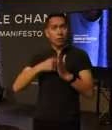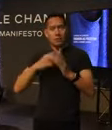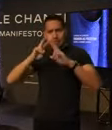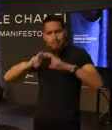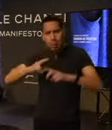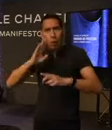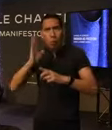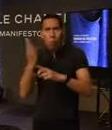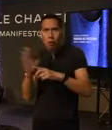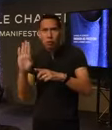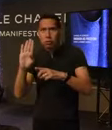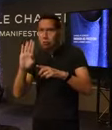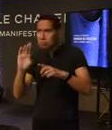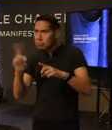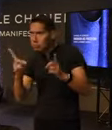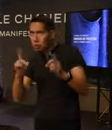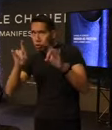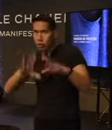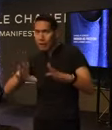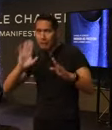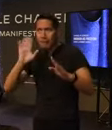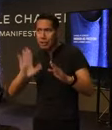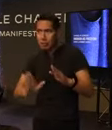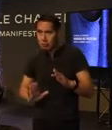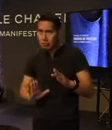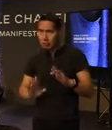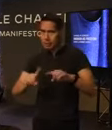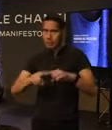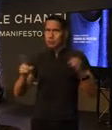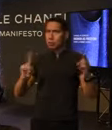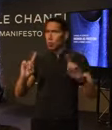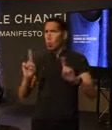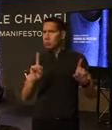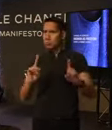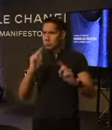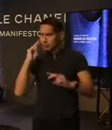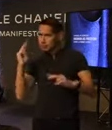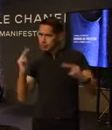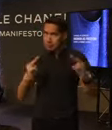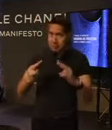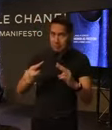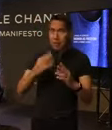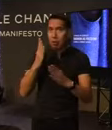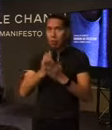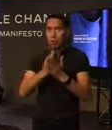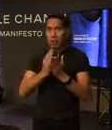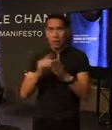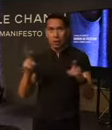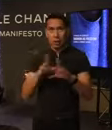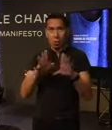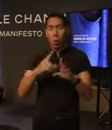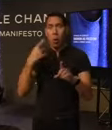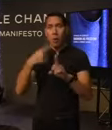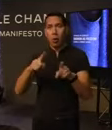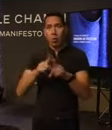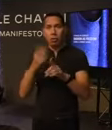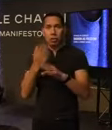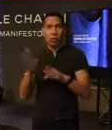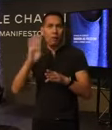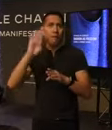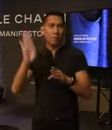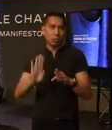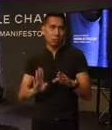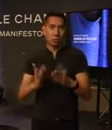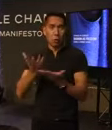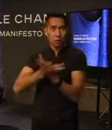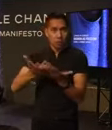and transparency in Australian fashion industry and ethical and sustainable fashion innovation. Dr. Liliana Grace